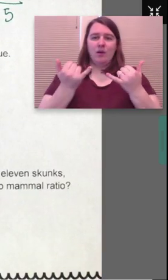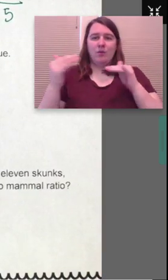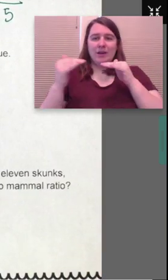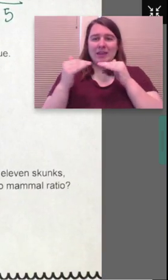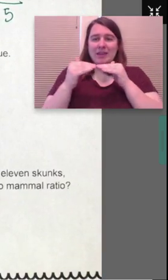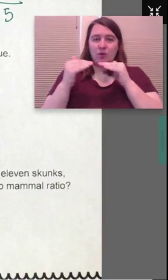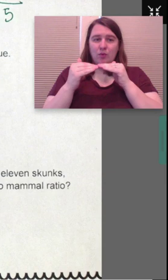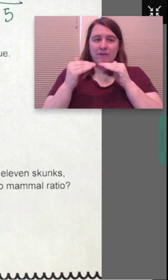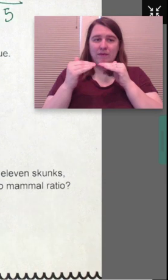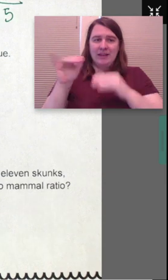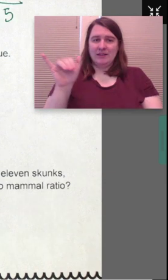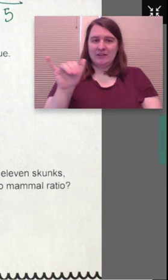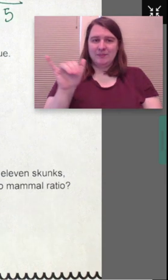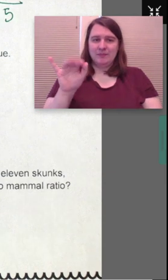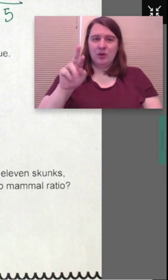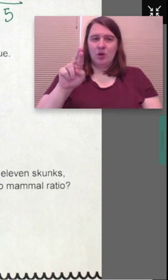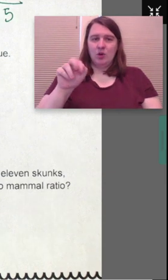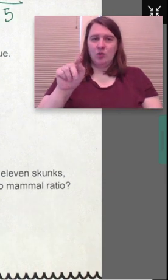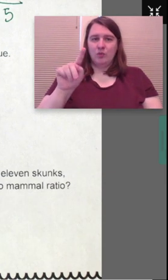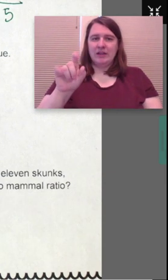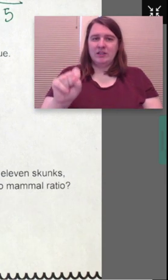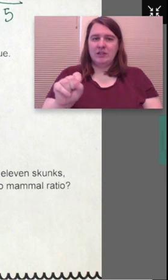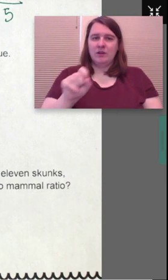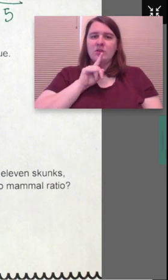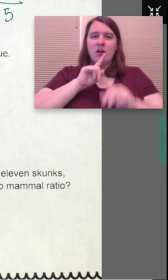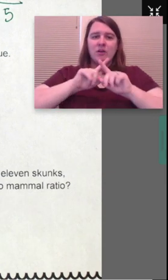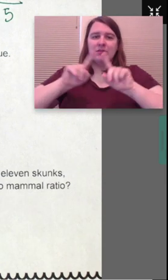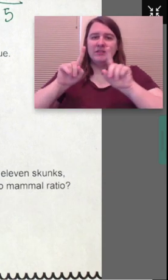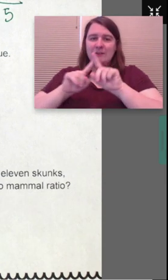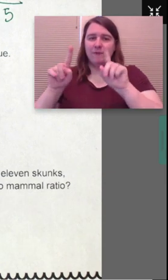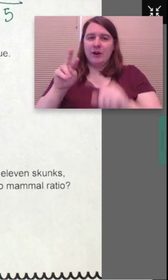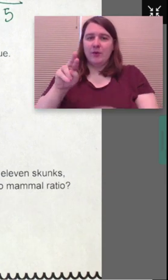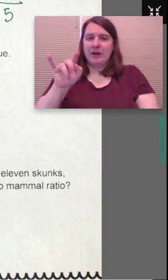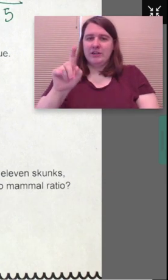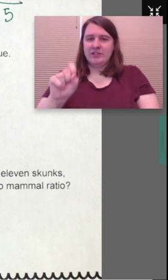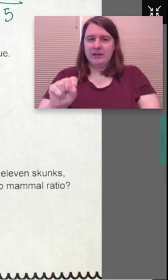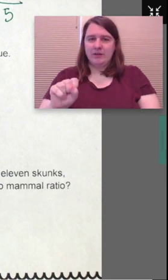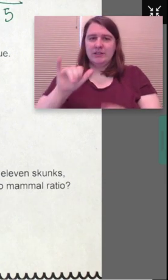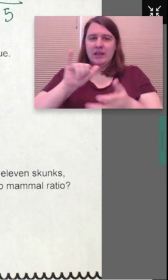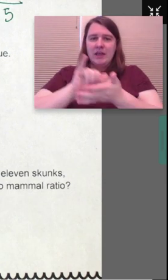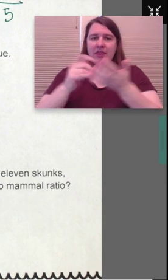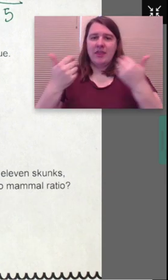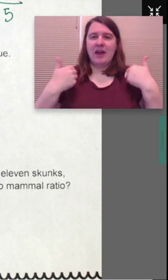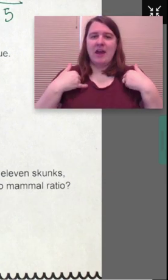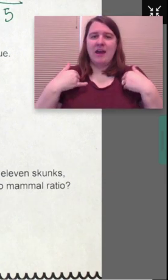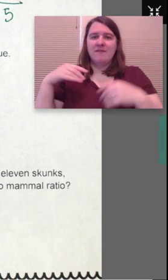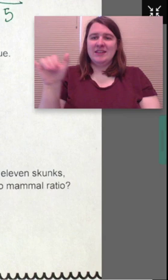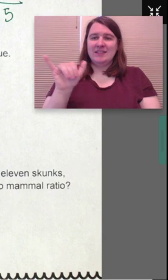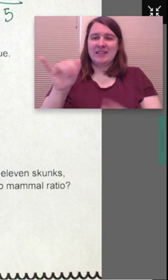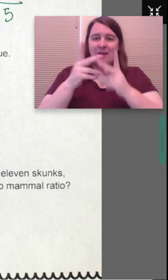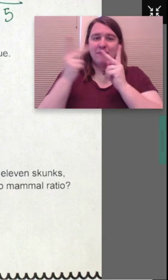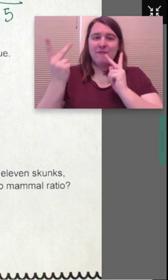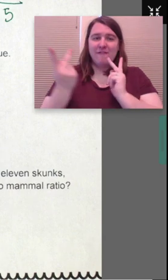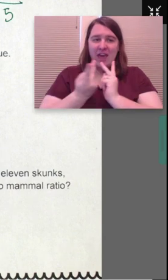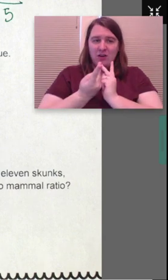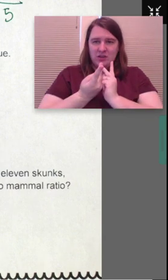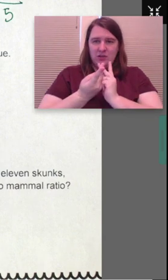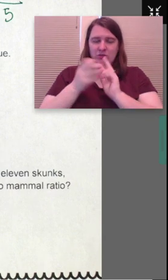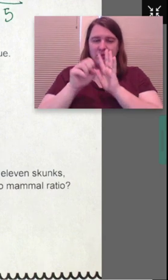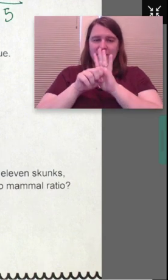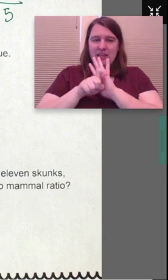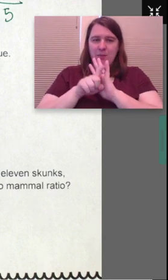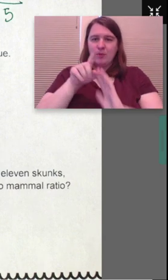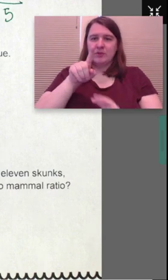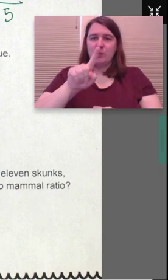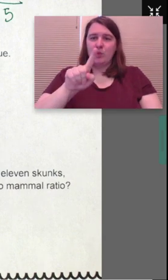Okay, now, equivalent ratios are different ratios that have the same